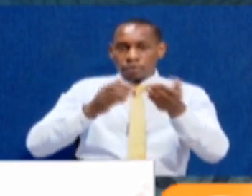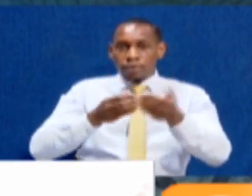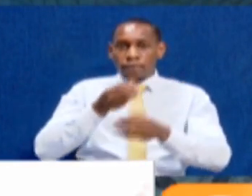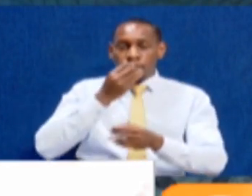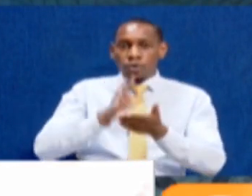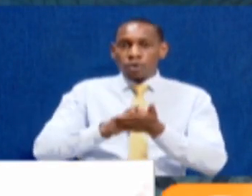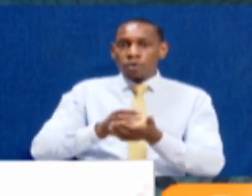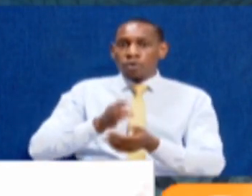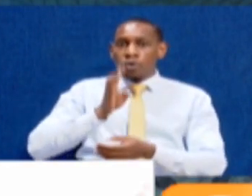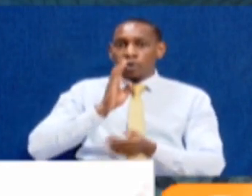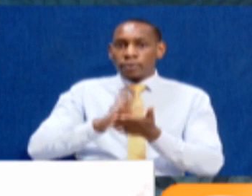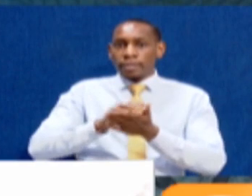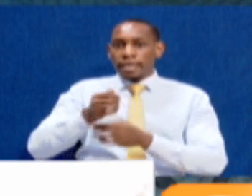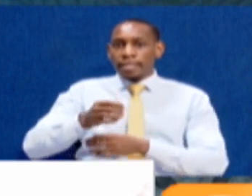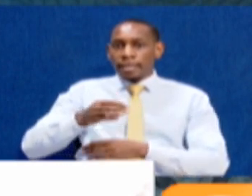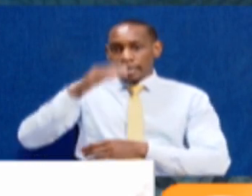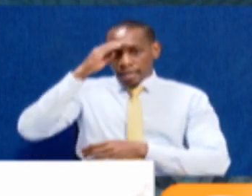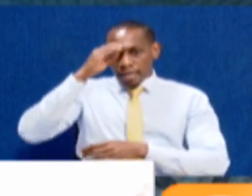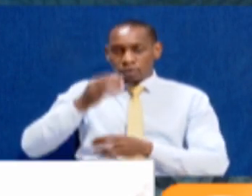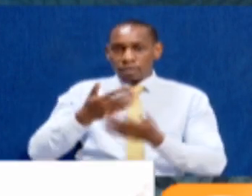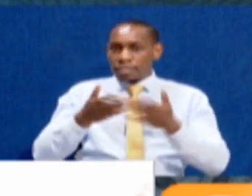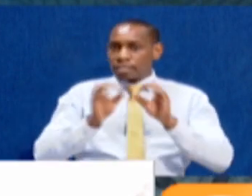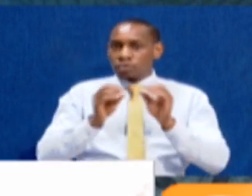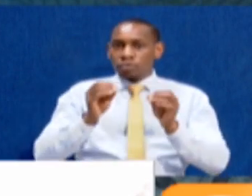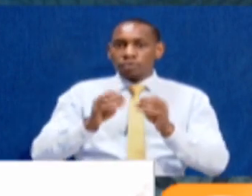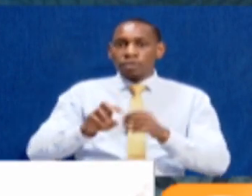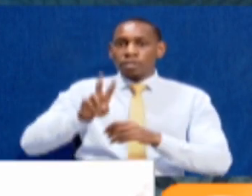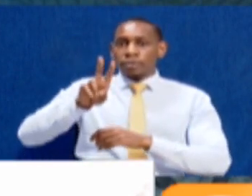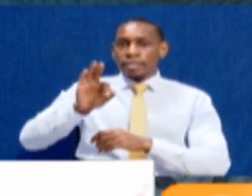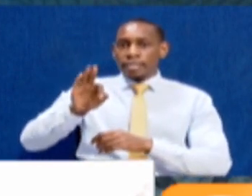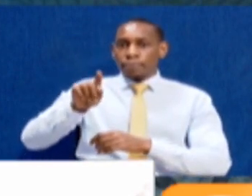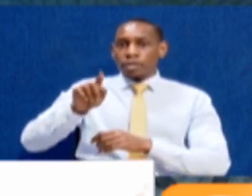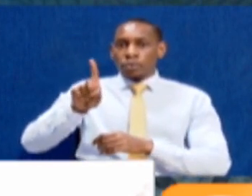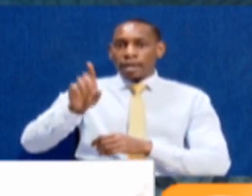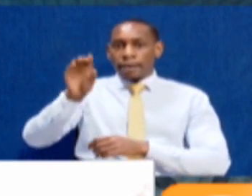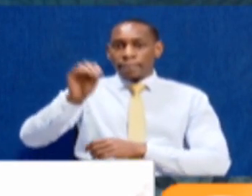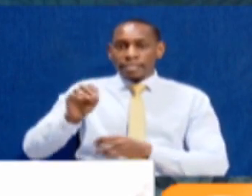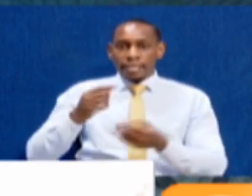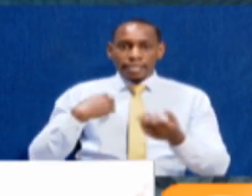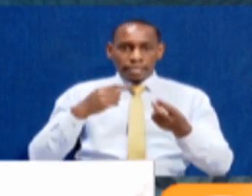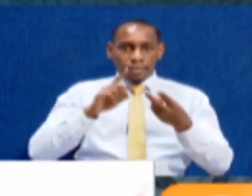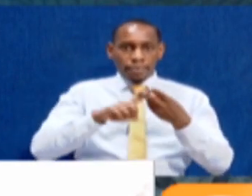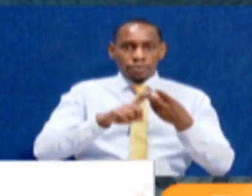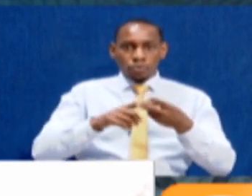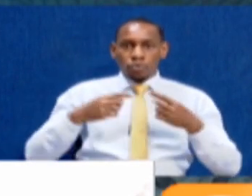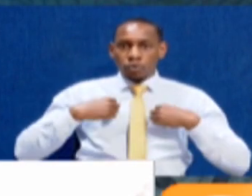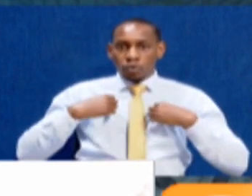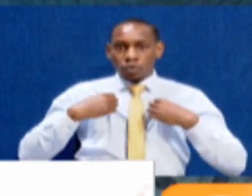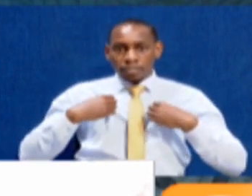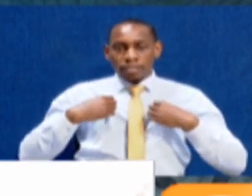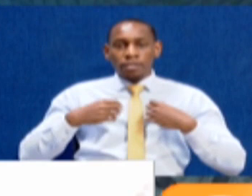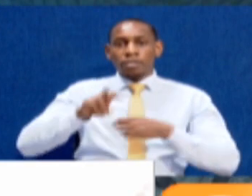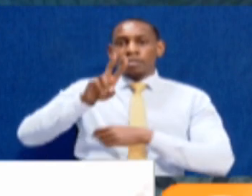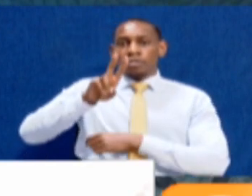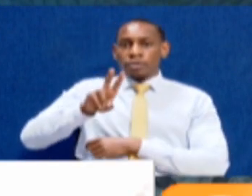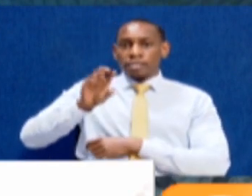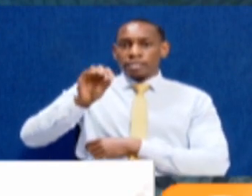food, beverages and non-alcoholic drinks with a share of 23.19%, followed by textiles and apparels